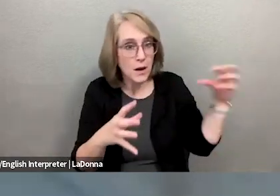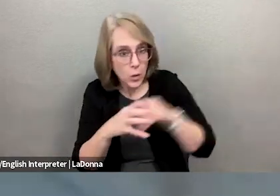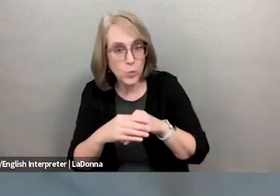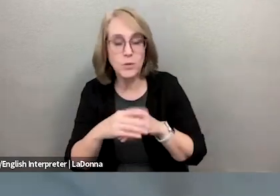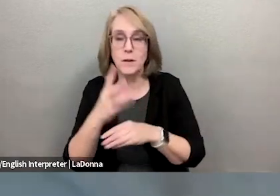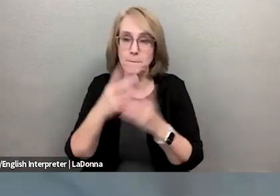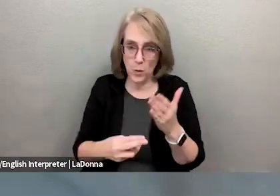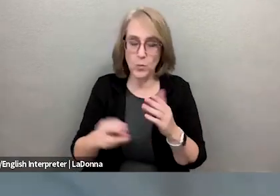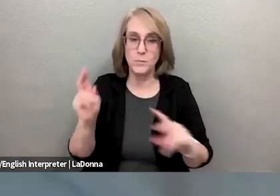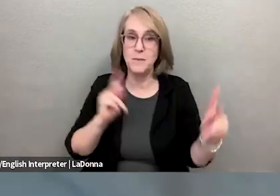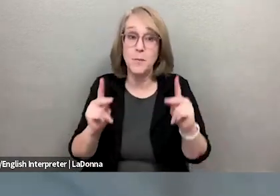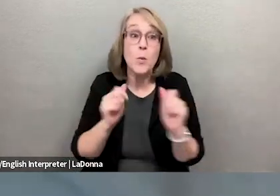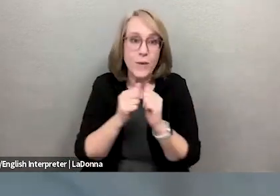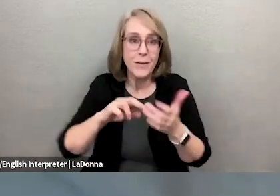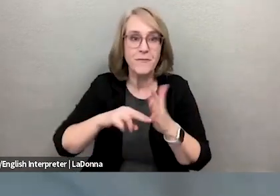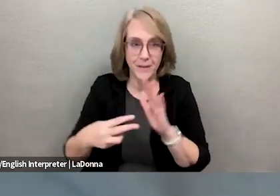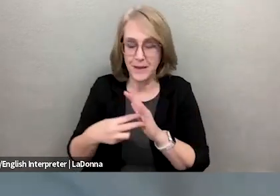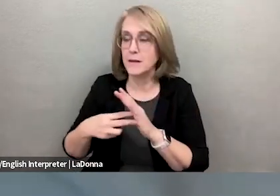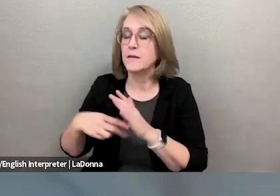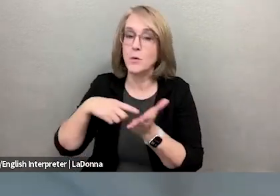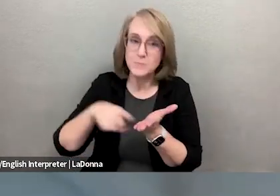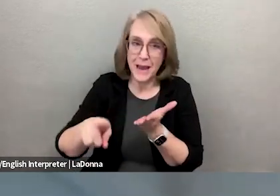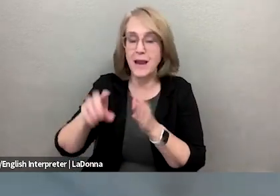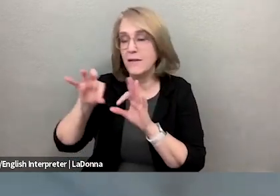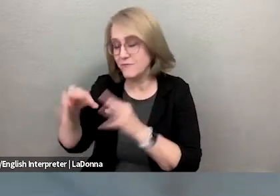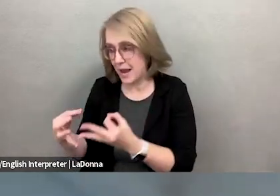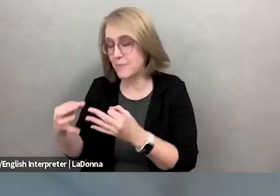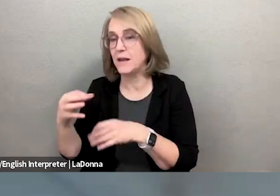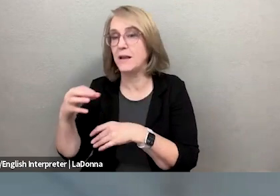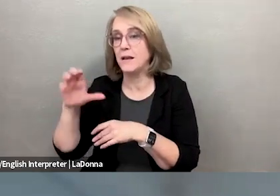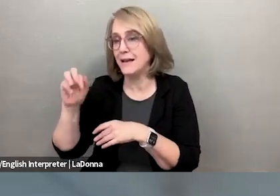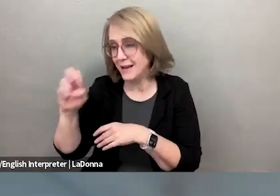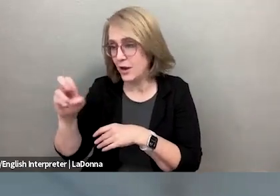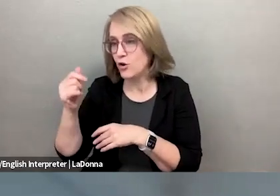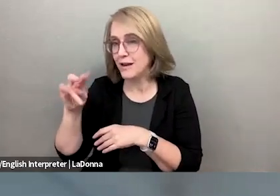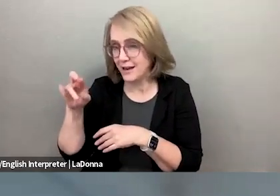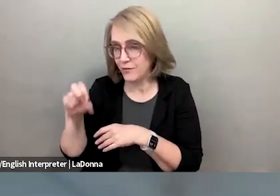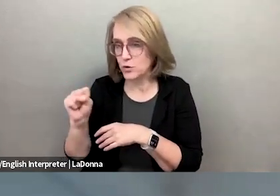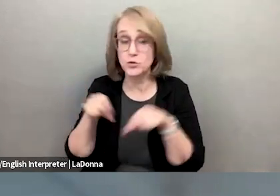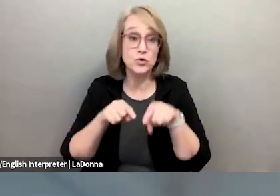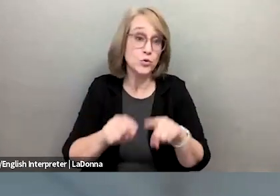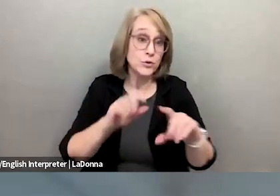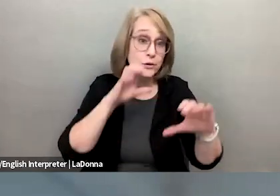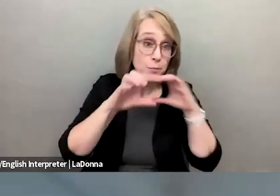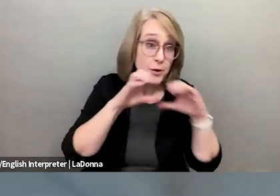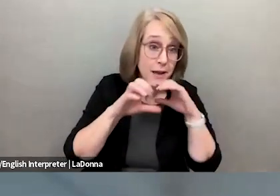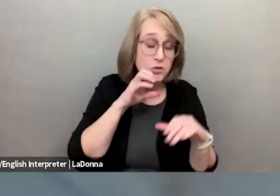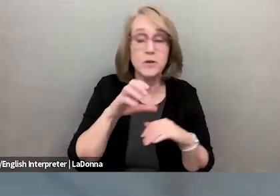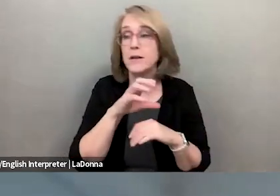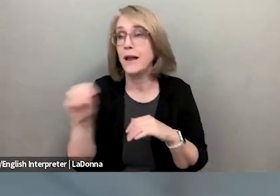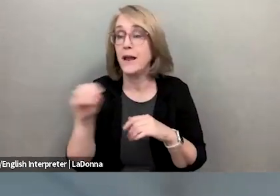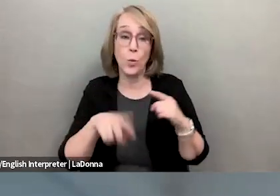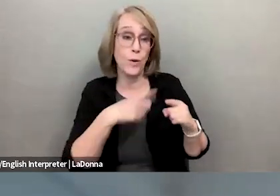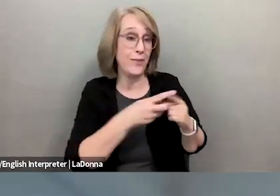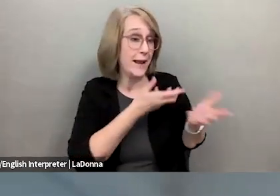involve family caregivers and paid caregivers in communication, engagement with the interdisciplinary care